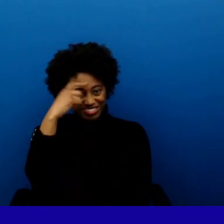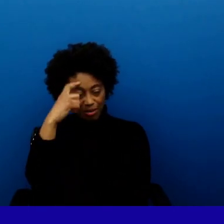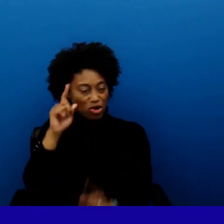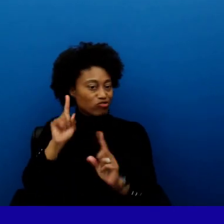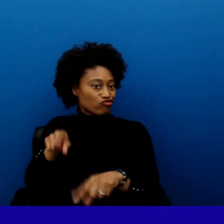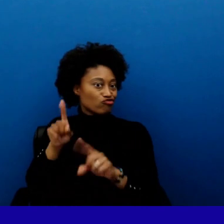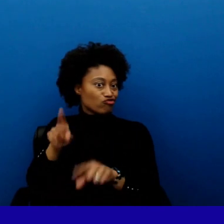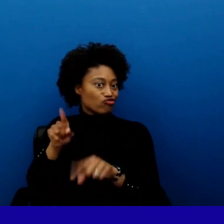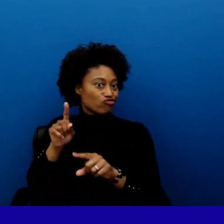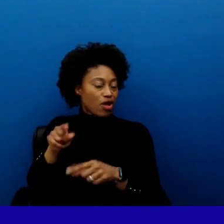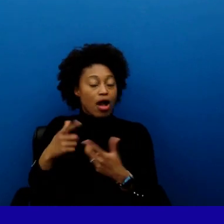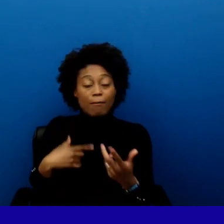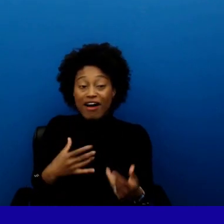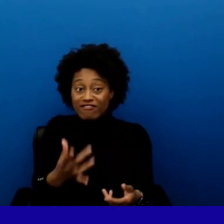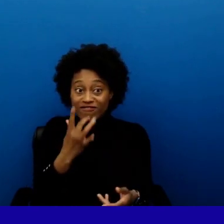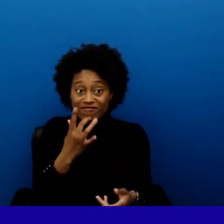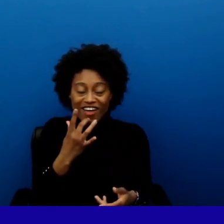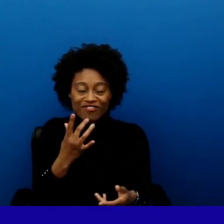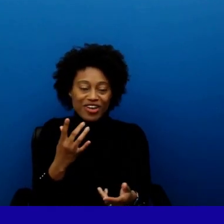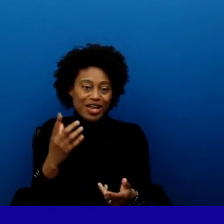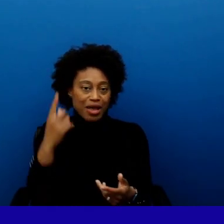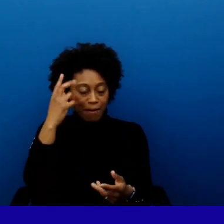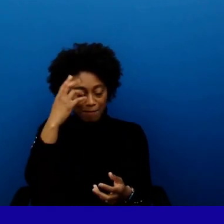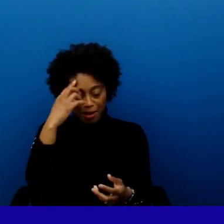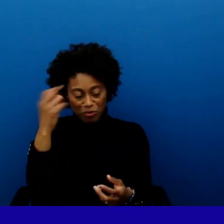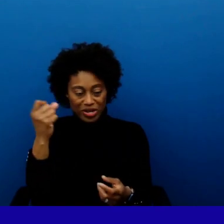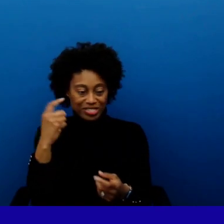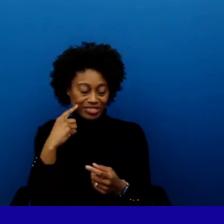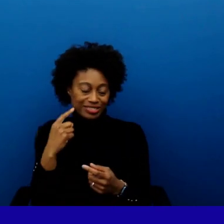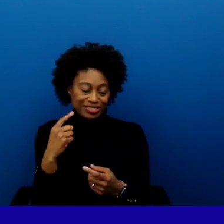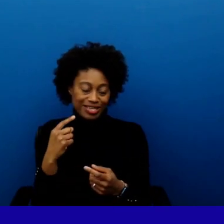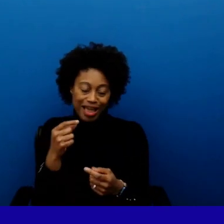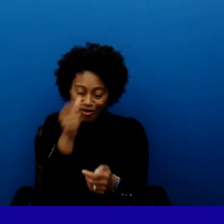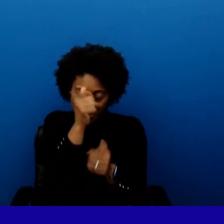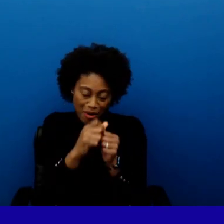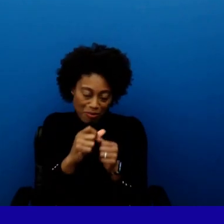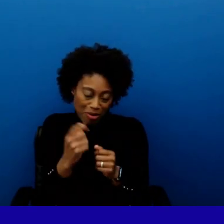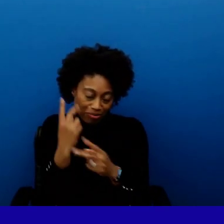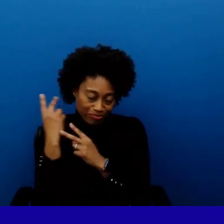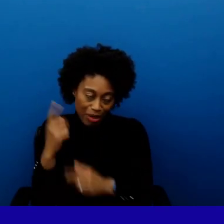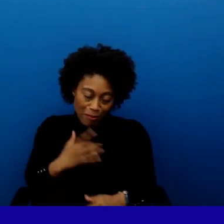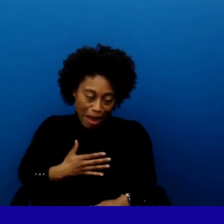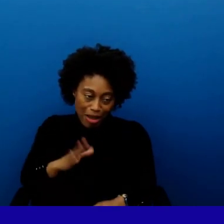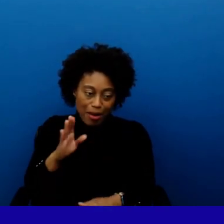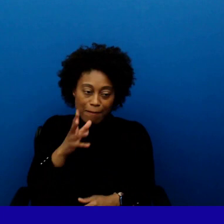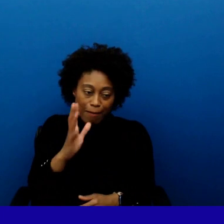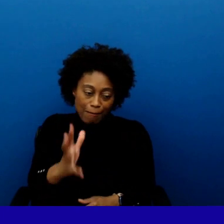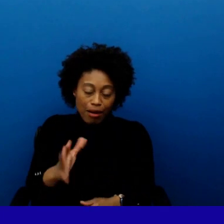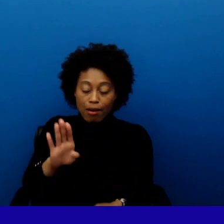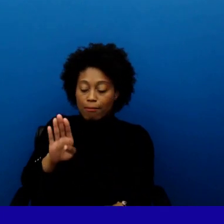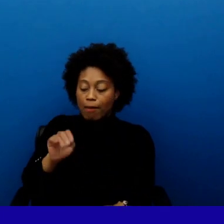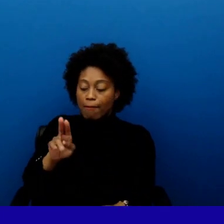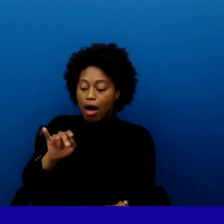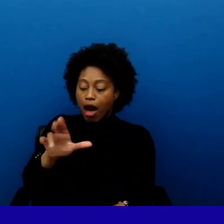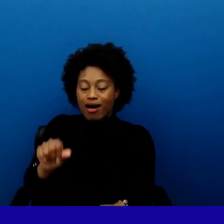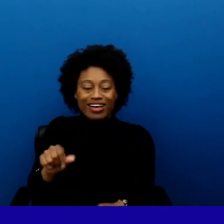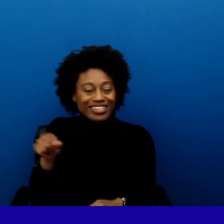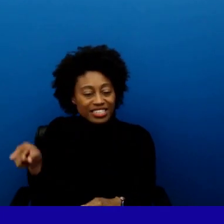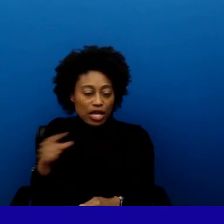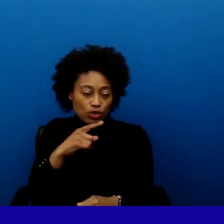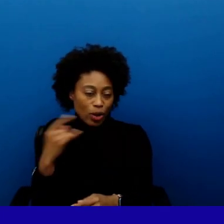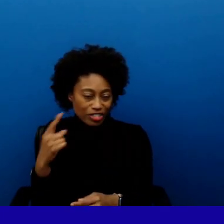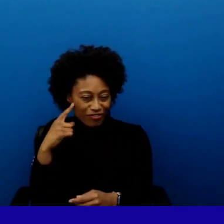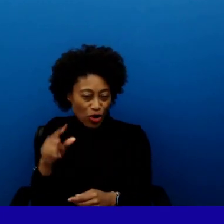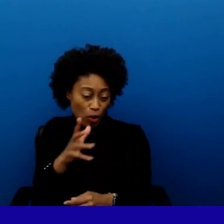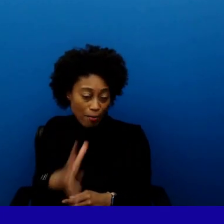recipe or memories were of my baba, which is Russian for grandma. Sitting at her. work table in the kitchen and preparing dukkha